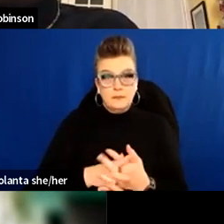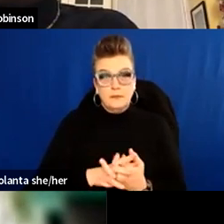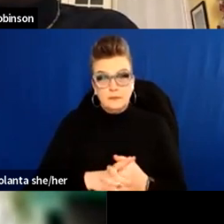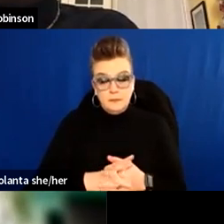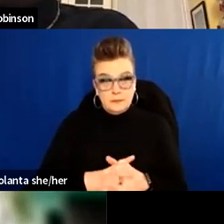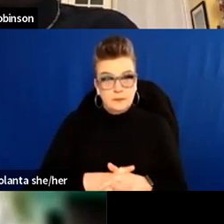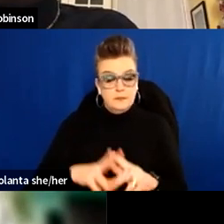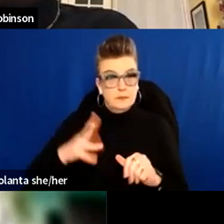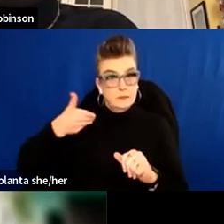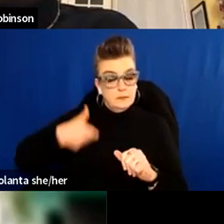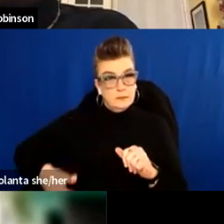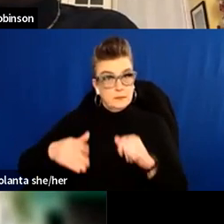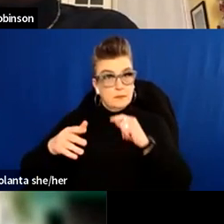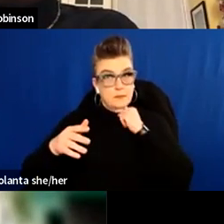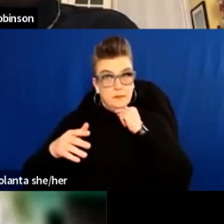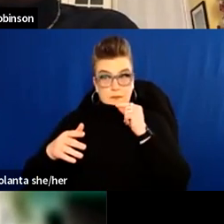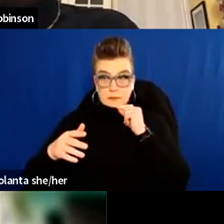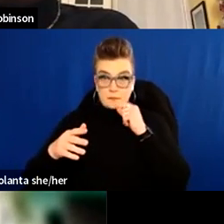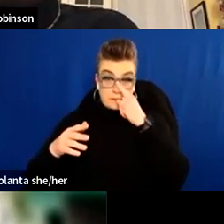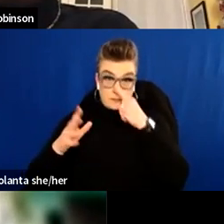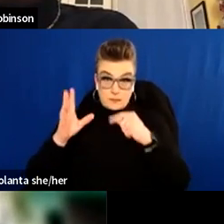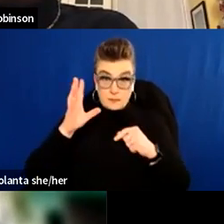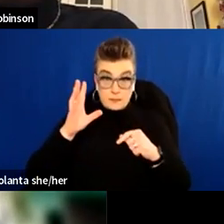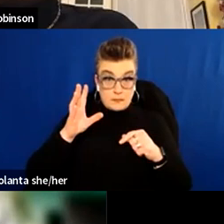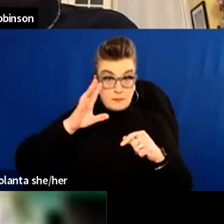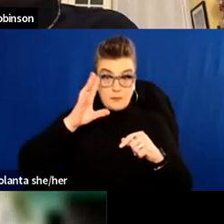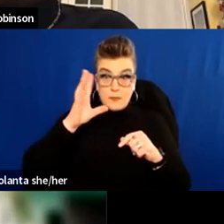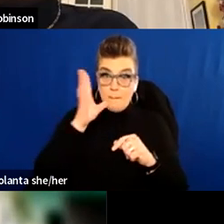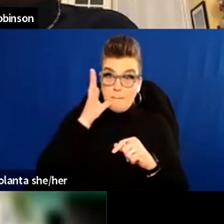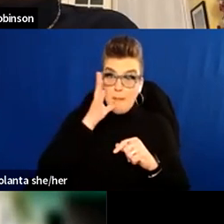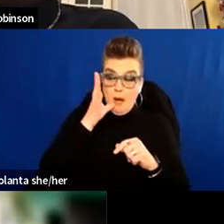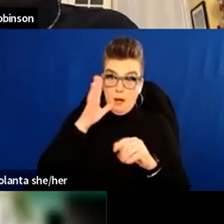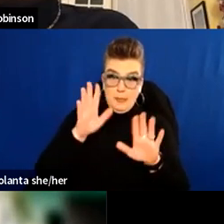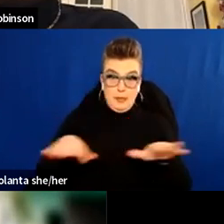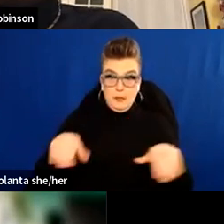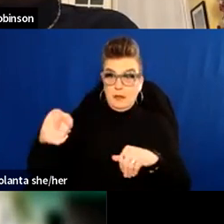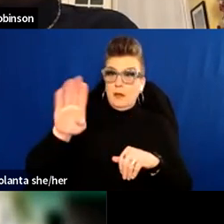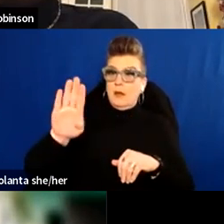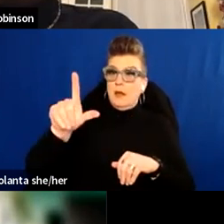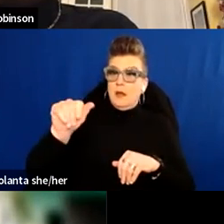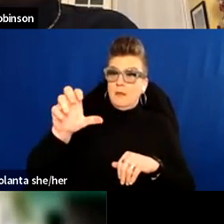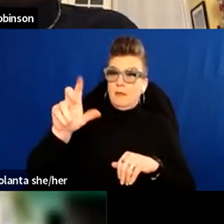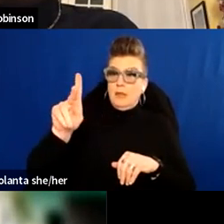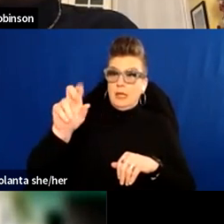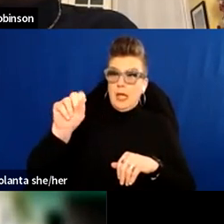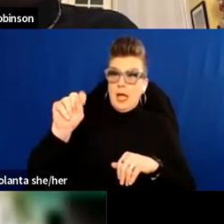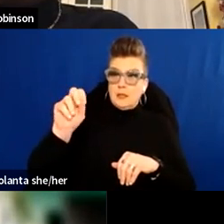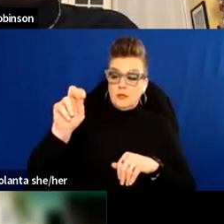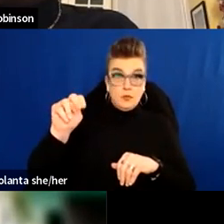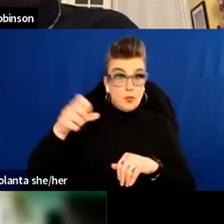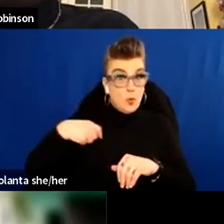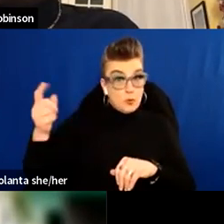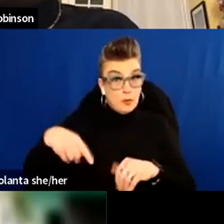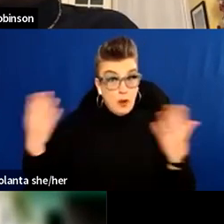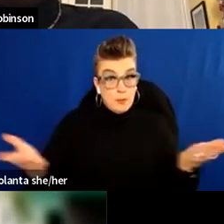um i am i am a mother of the blackstone and i came here tonight to tell everyone that we are